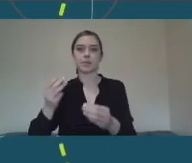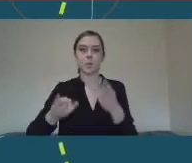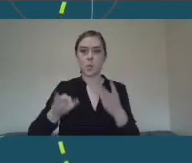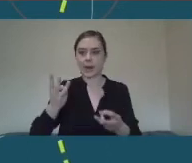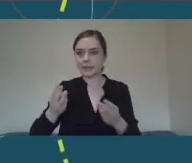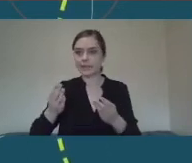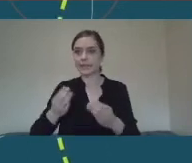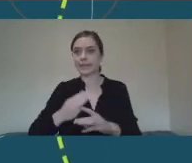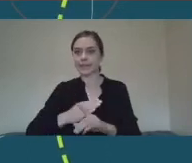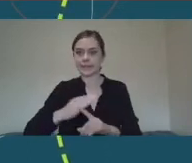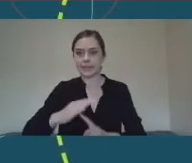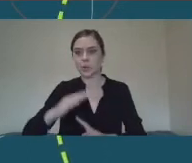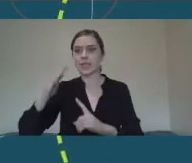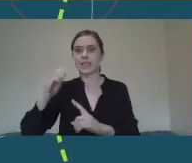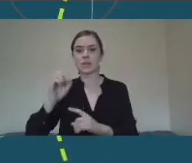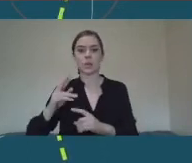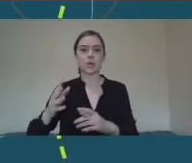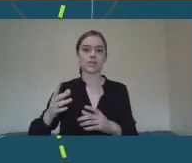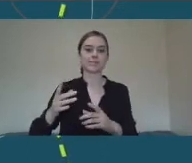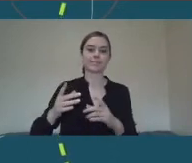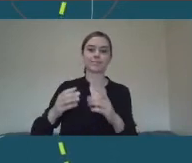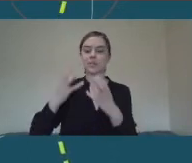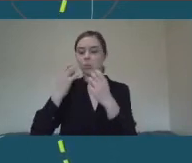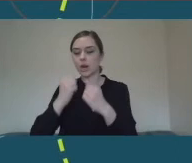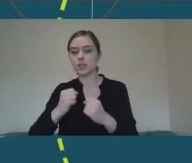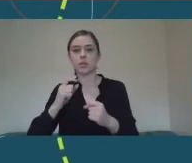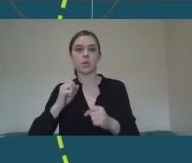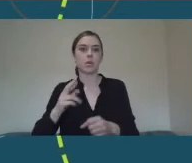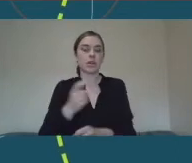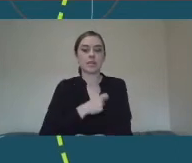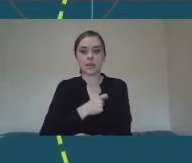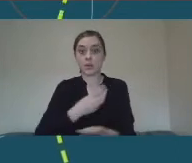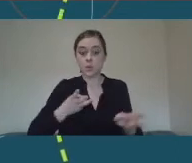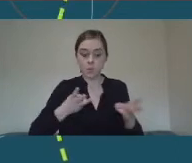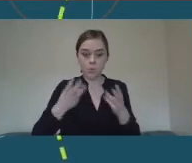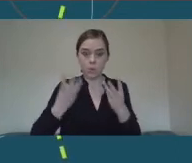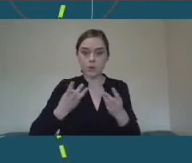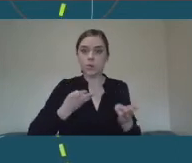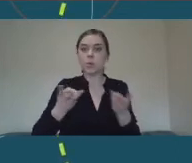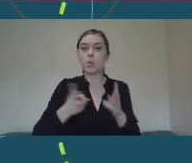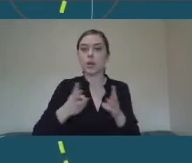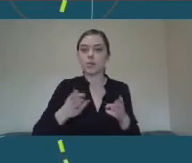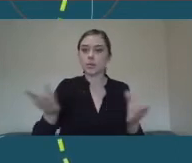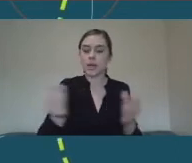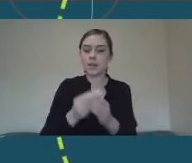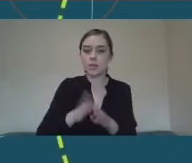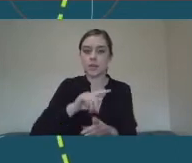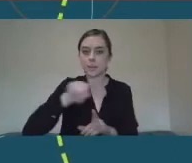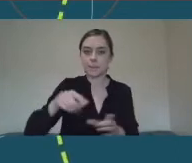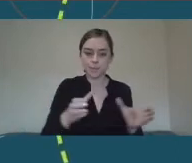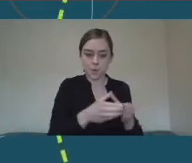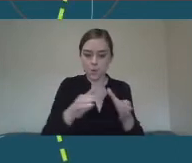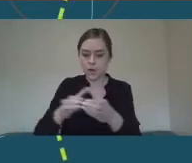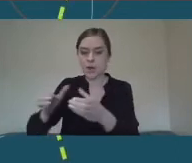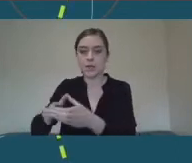requires healthcare, whatever that may be, we certainly want to work with anyone who has a disability. So basically, it's opened to any participant